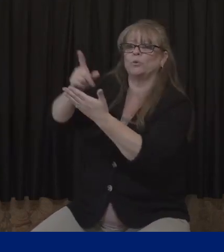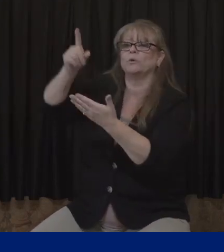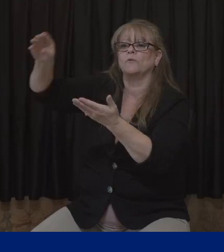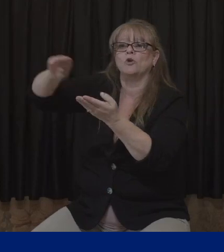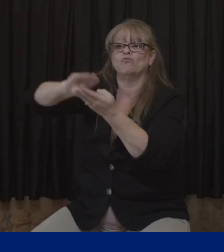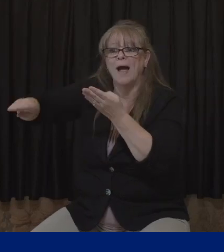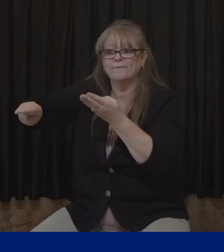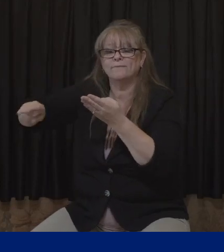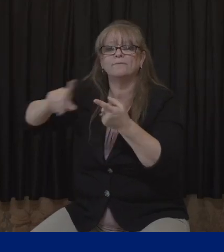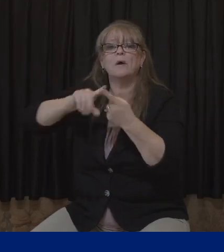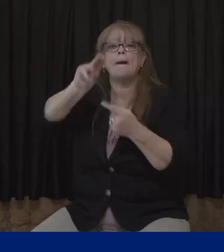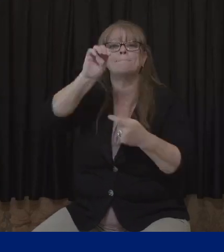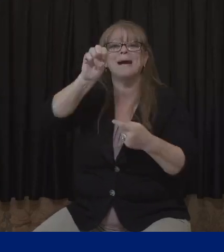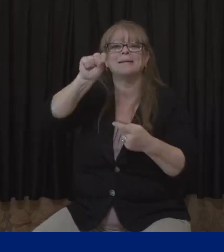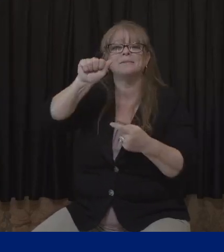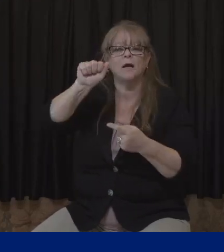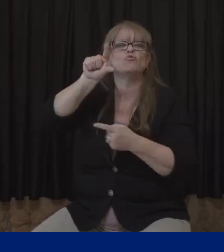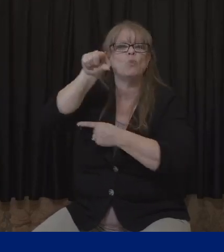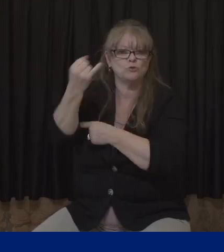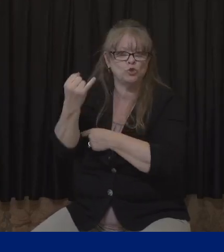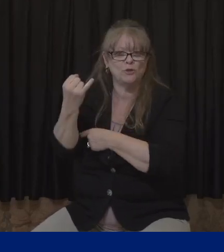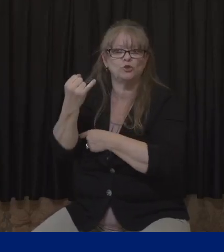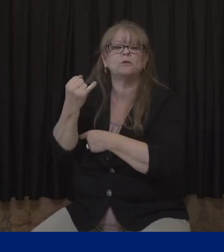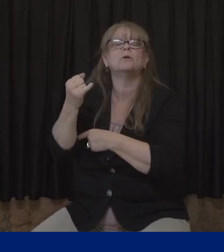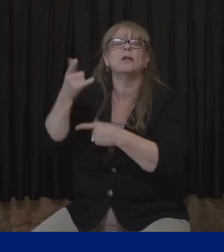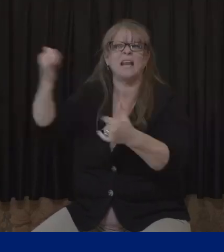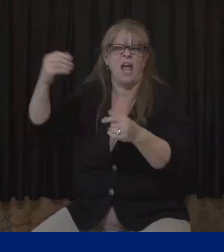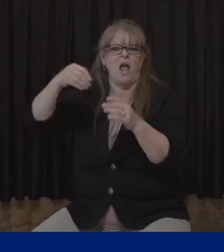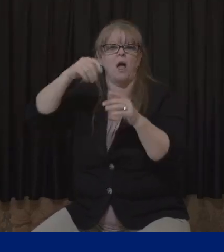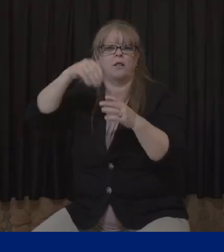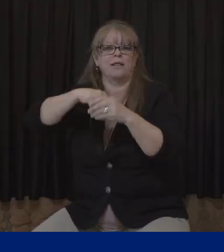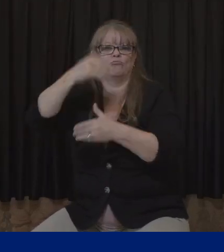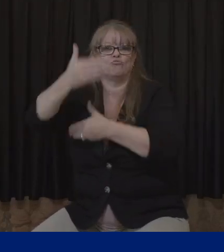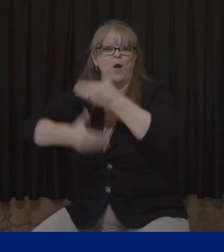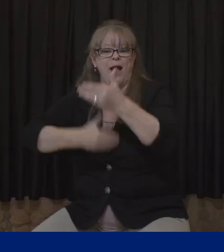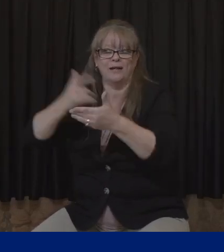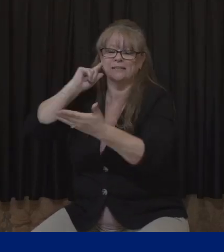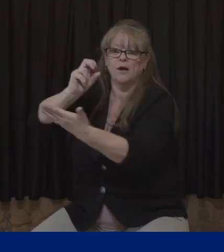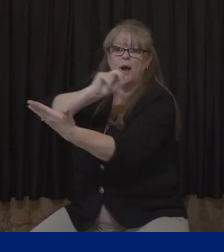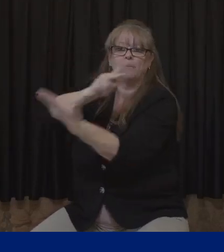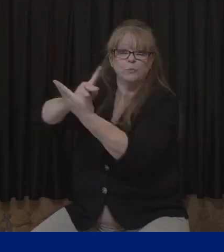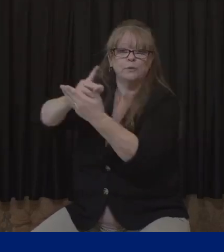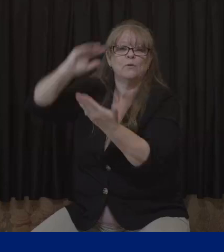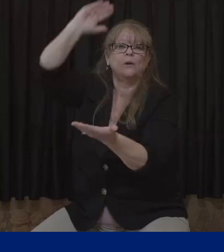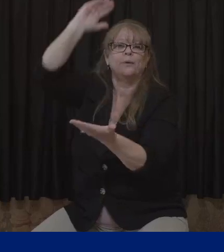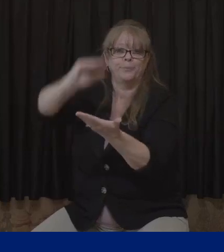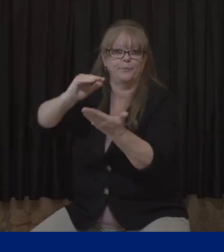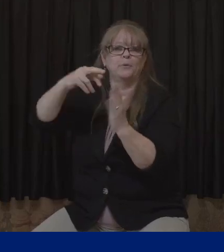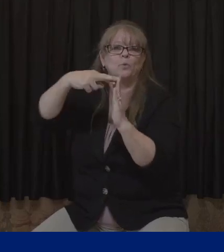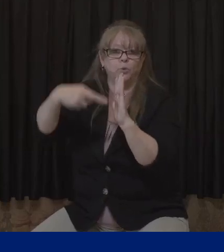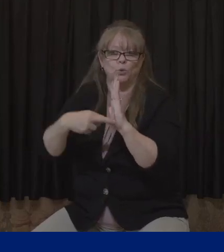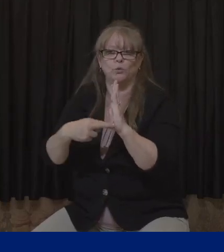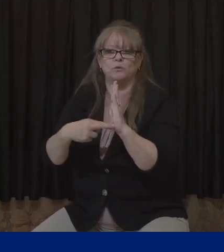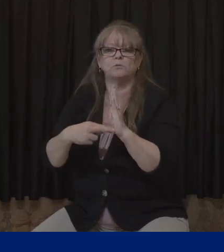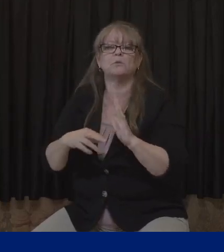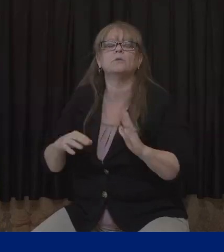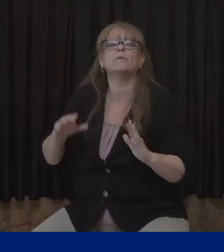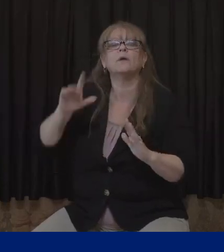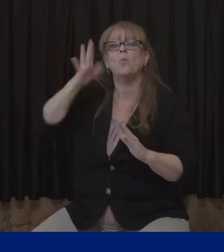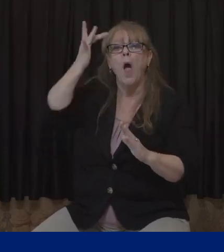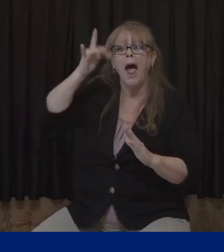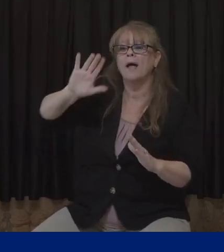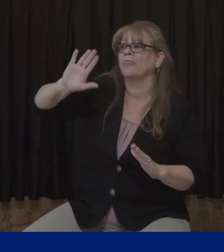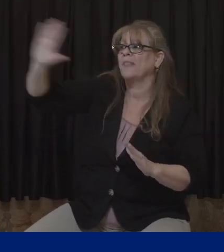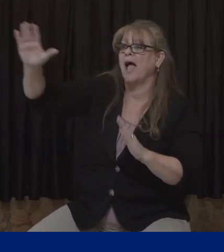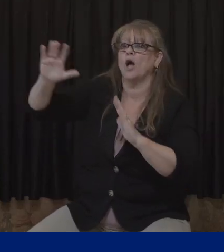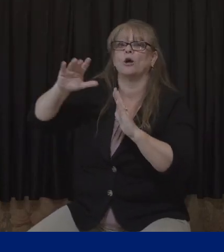health departments submitted thoughtful suppression plans supported by the county commissioners and local hospitals. Disease prevalence is now low in these two